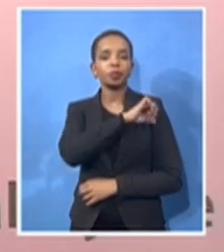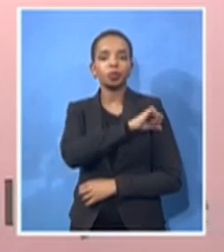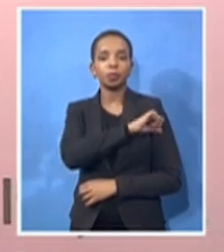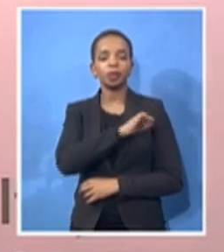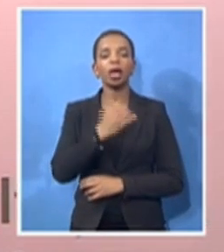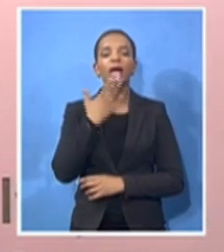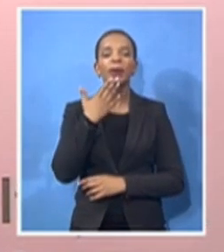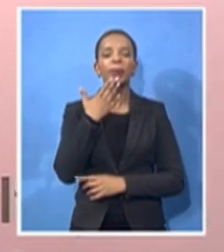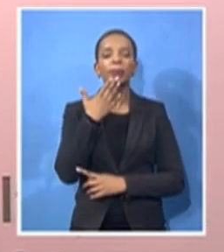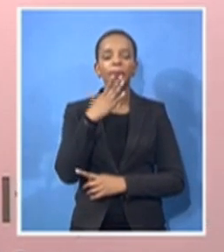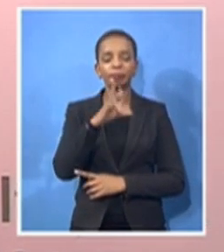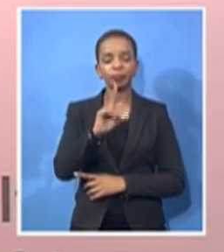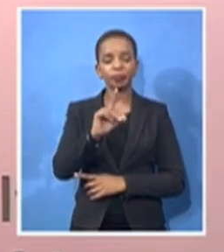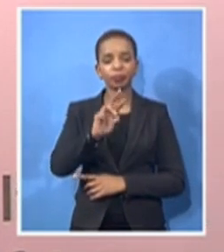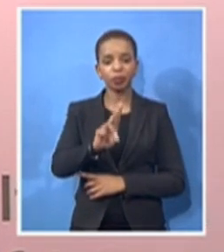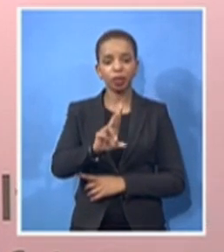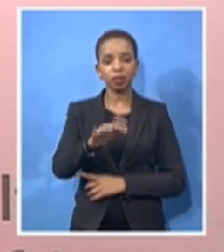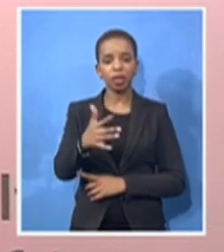and Prof.